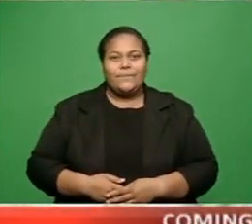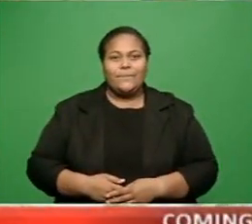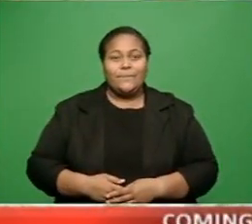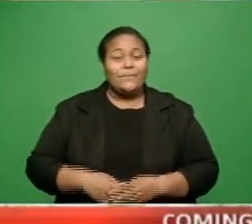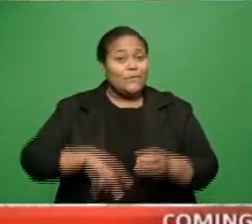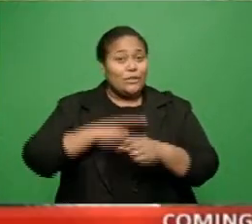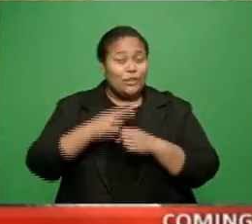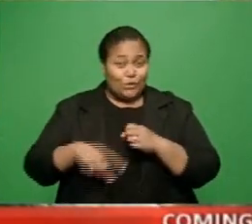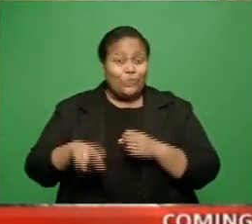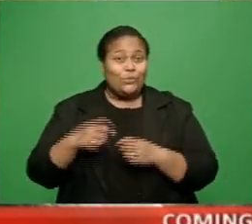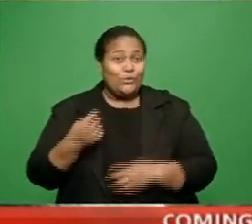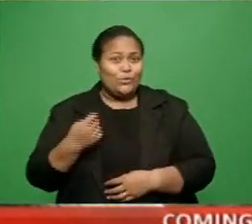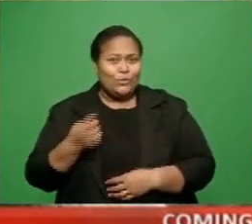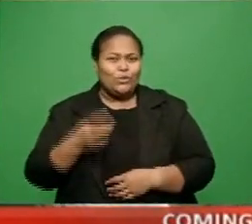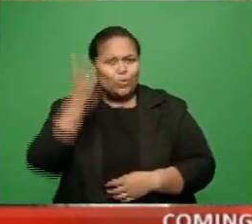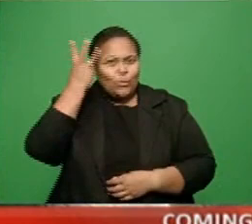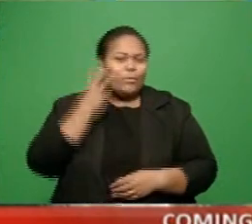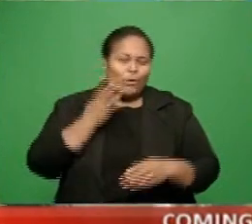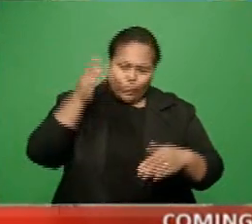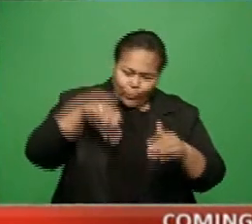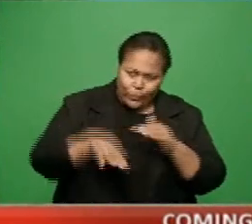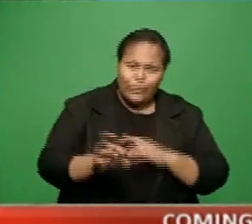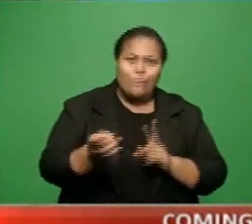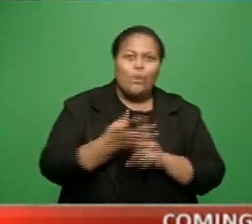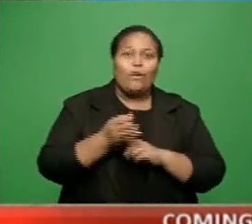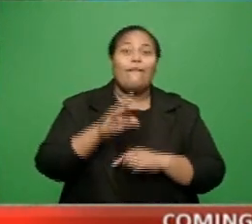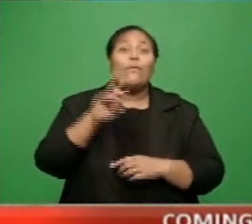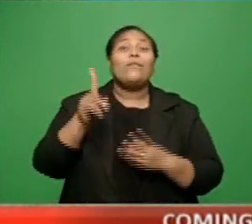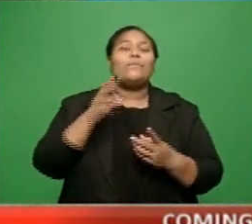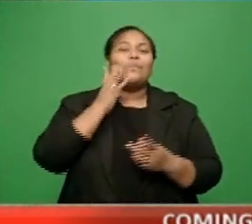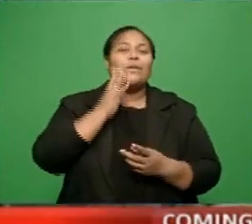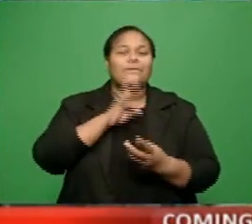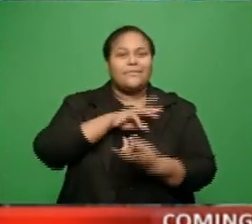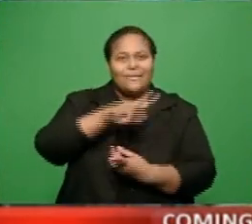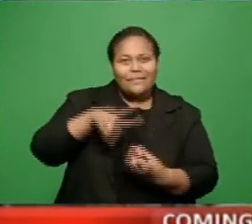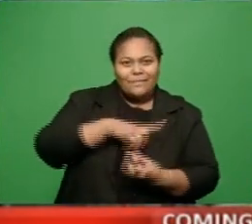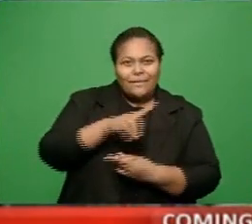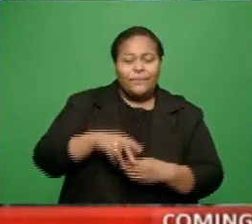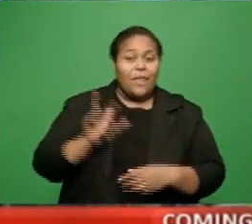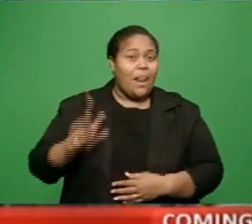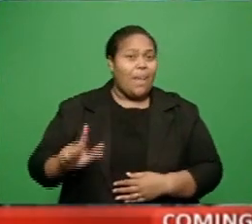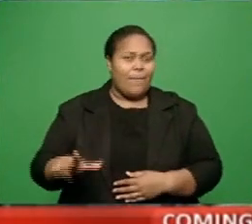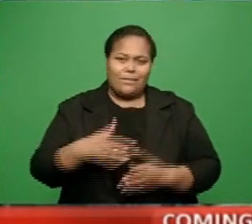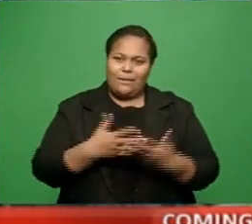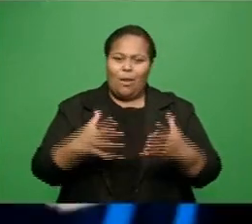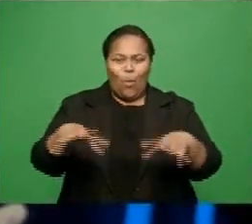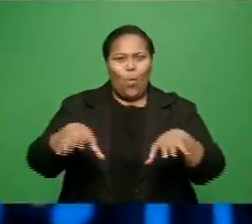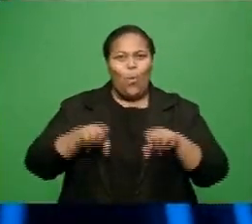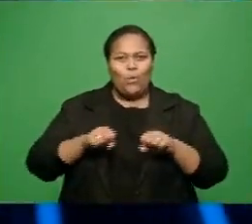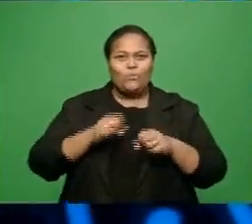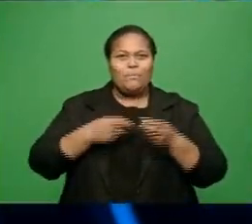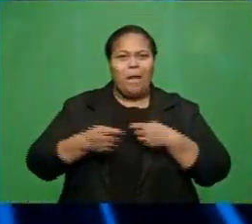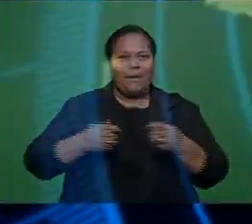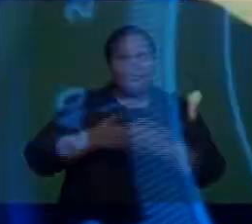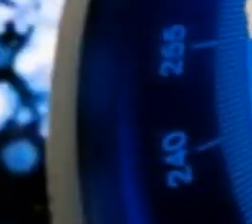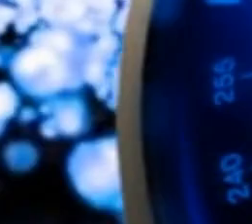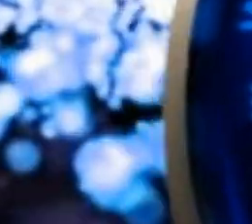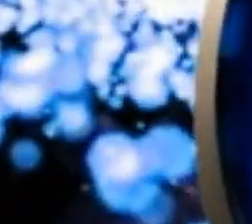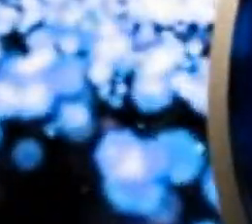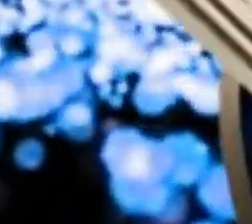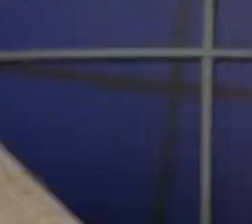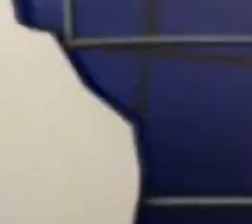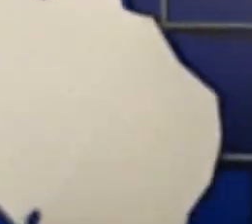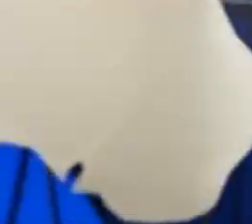Up ahead, women's resilience vital during disasters, and Lambasa hosts Market Day.